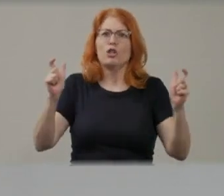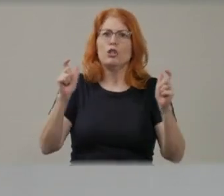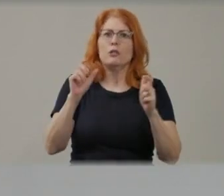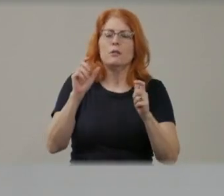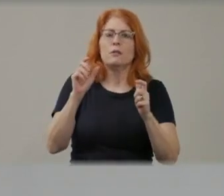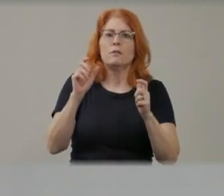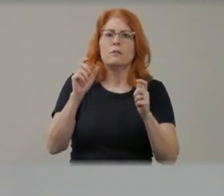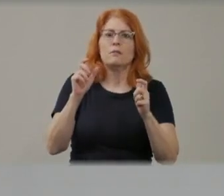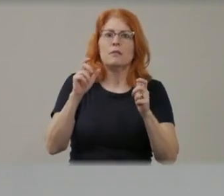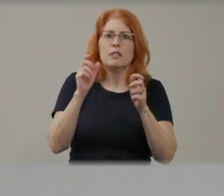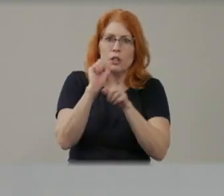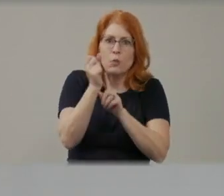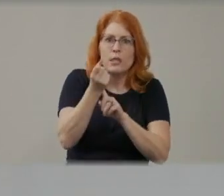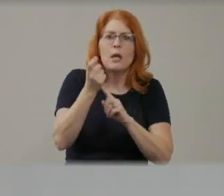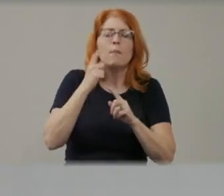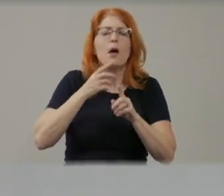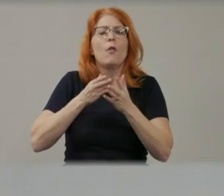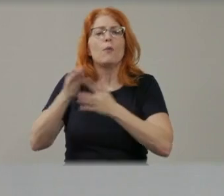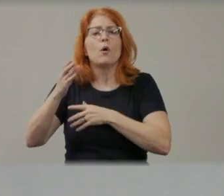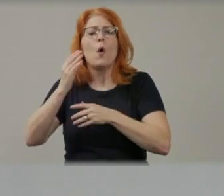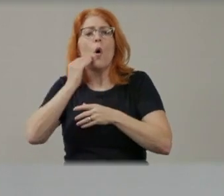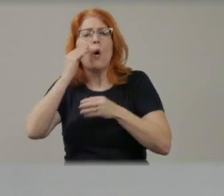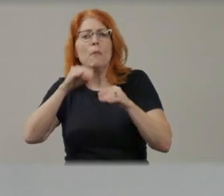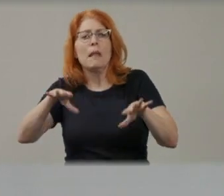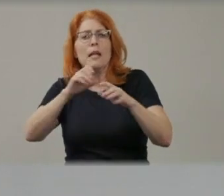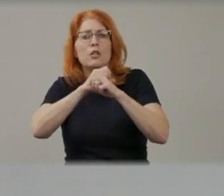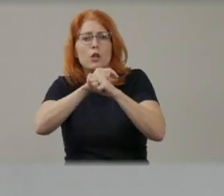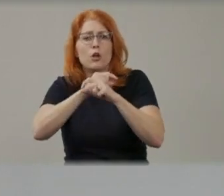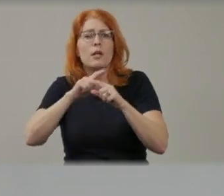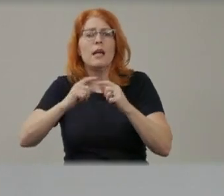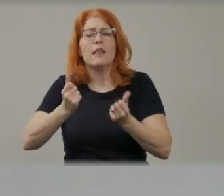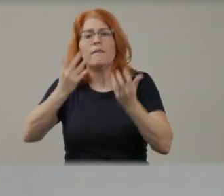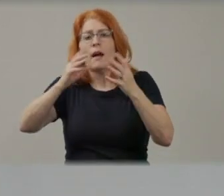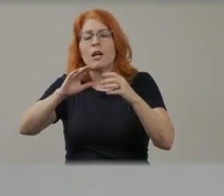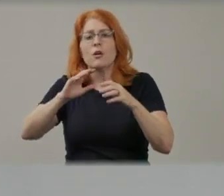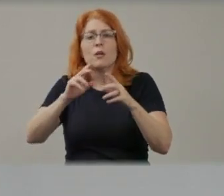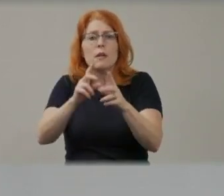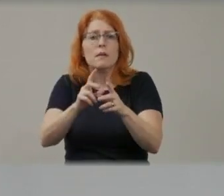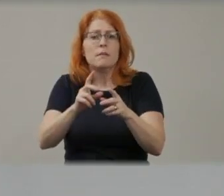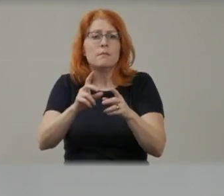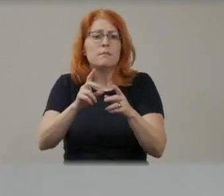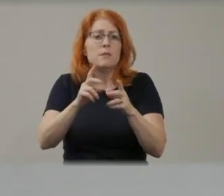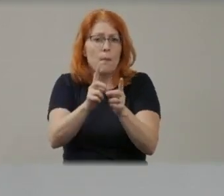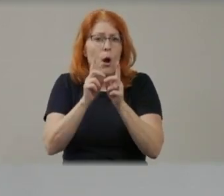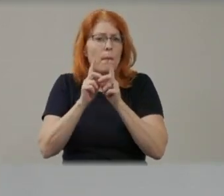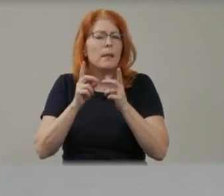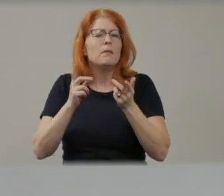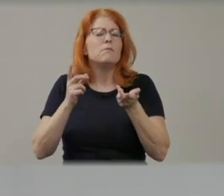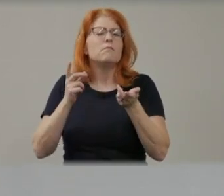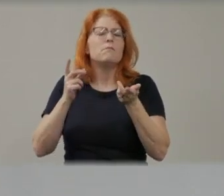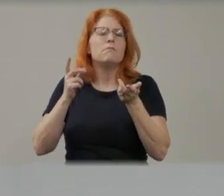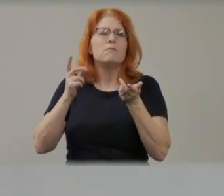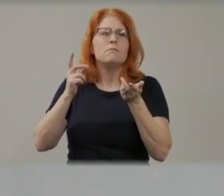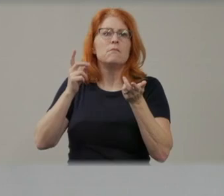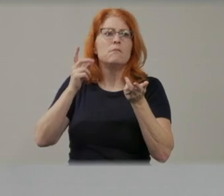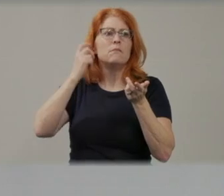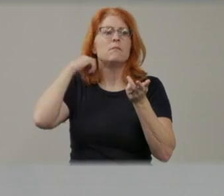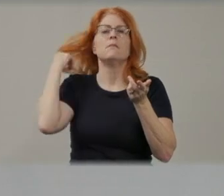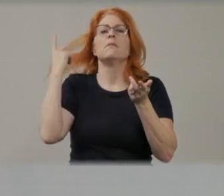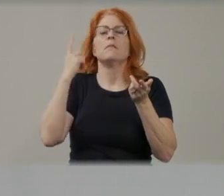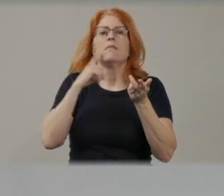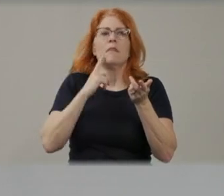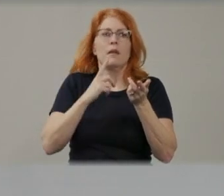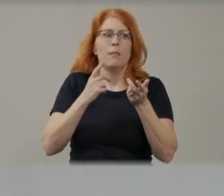lessons that you learned through Homeland Security, through your experience with the fire department, being implemented in putting out efforts to